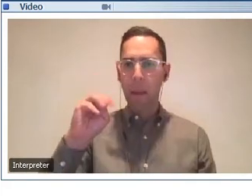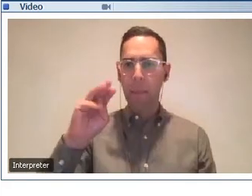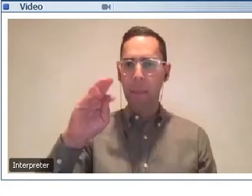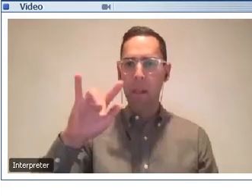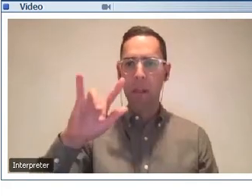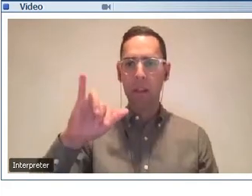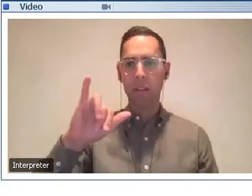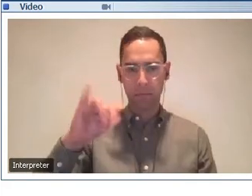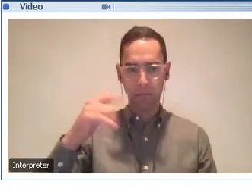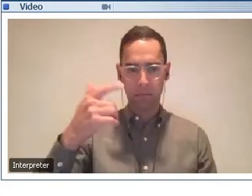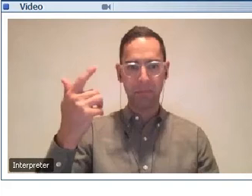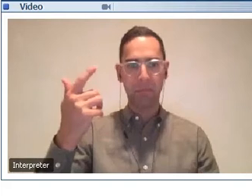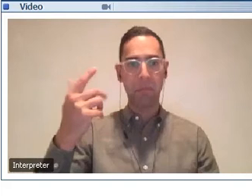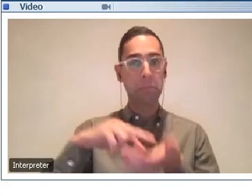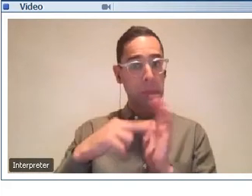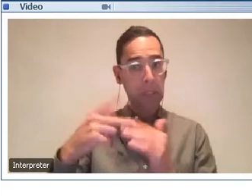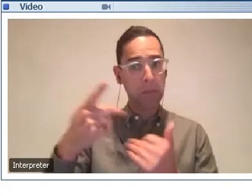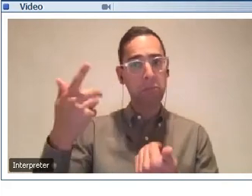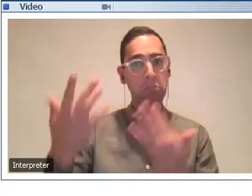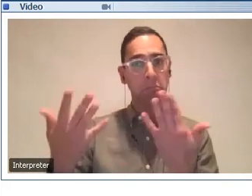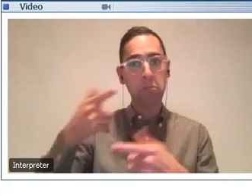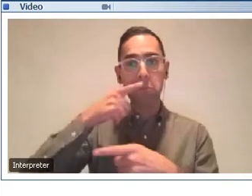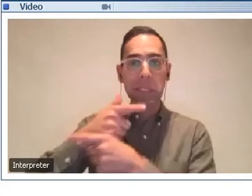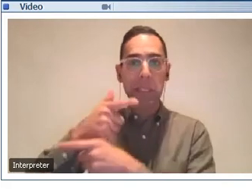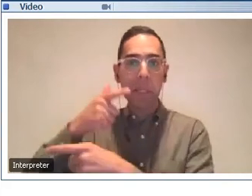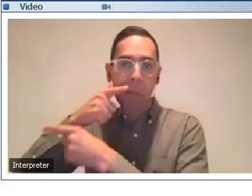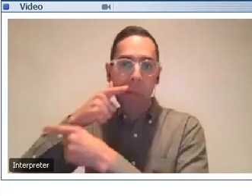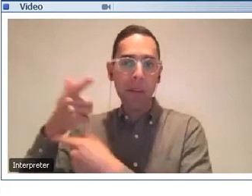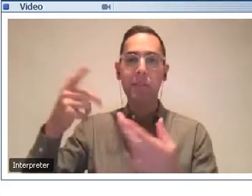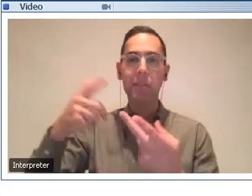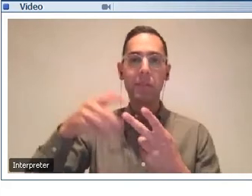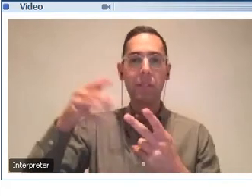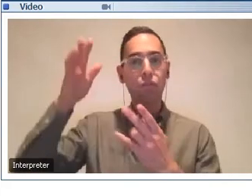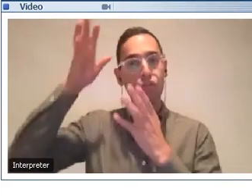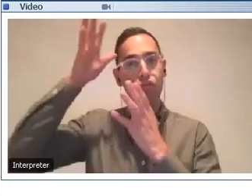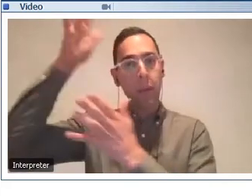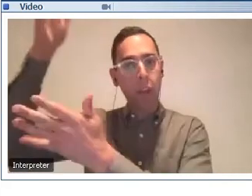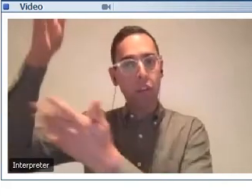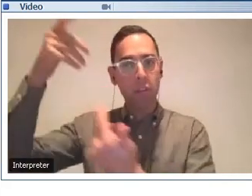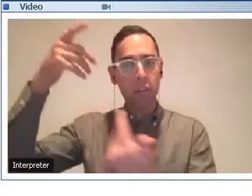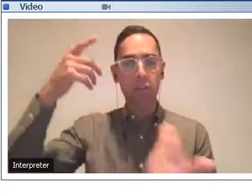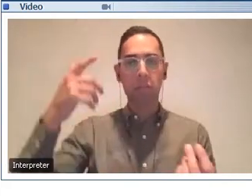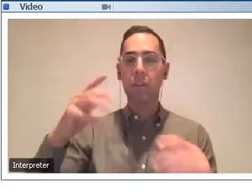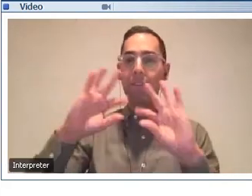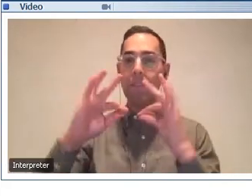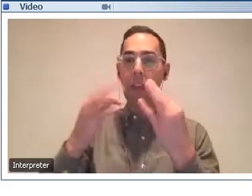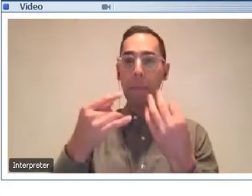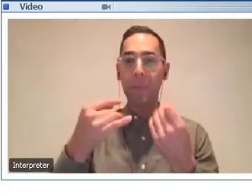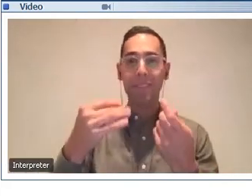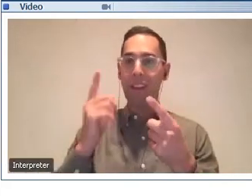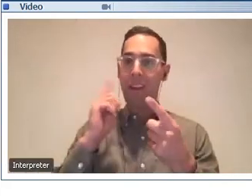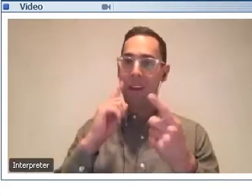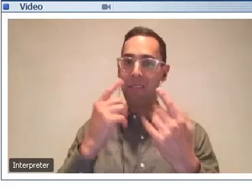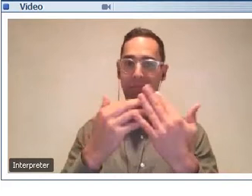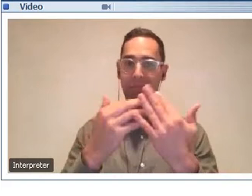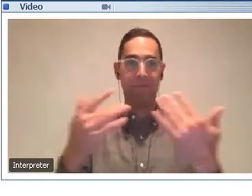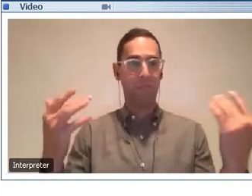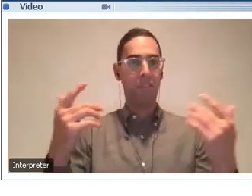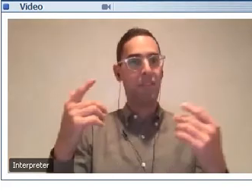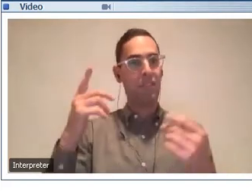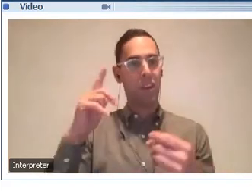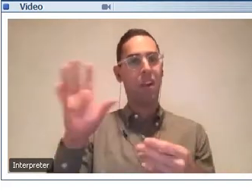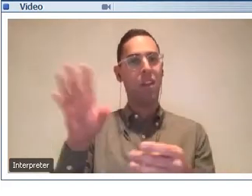members including siblings, grandparents, and families of choice, which include many LGBTQ families.